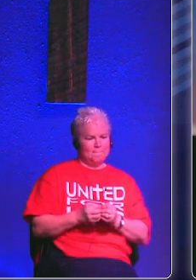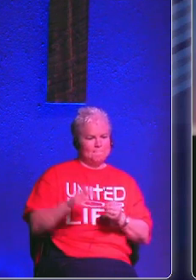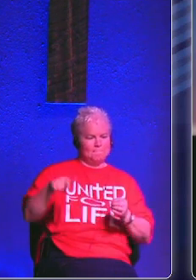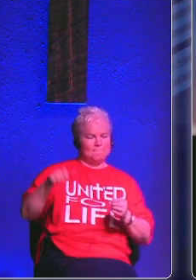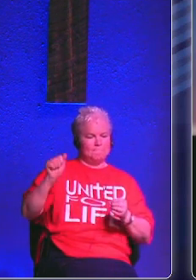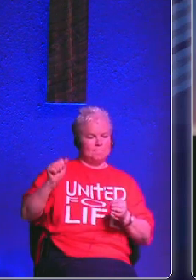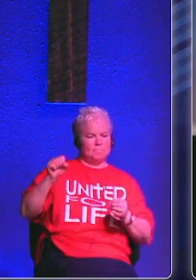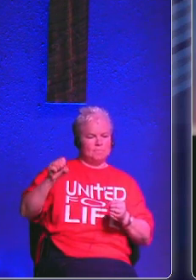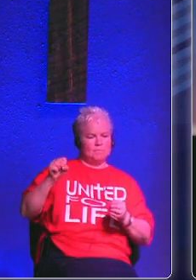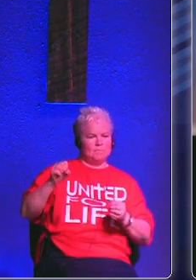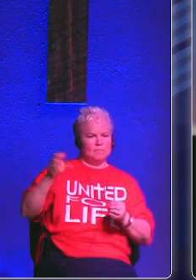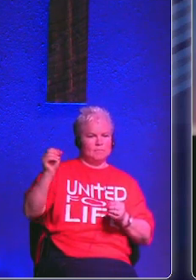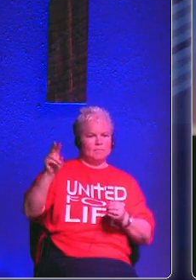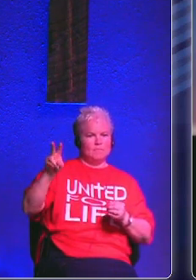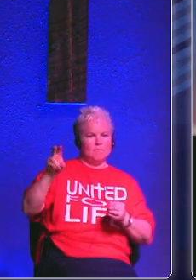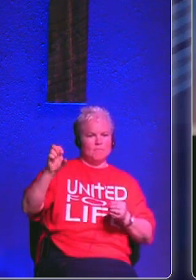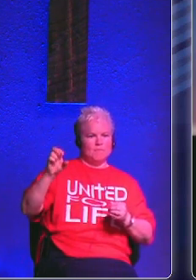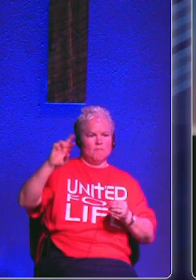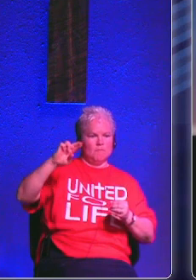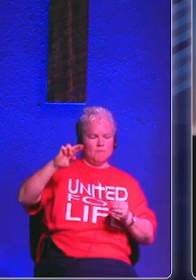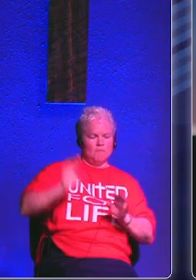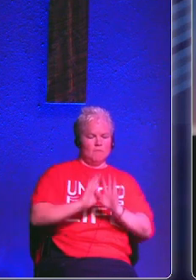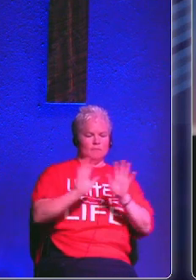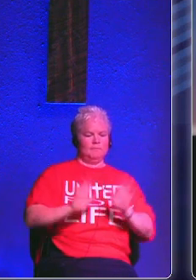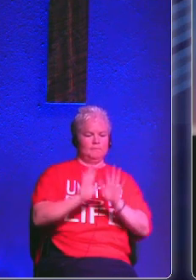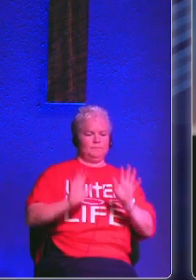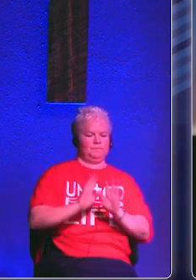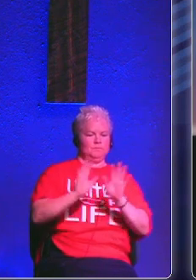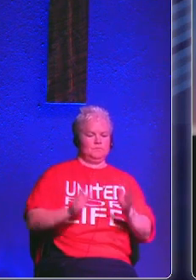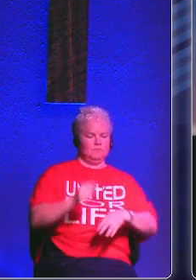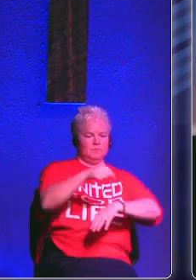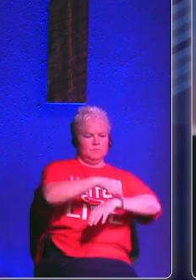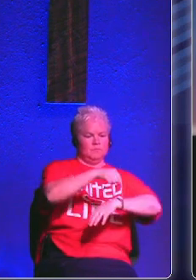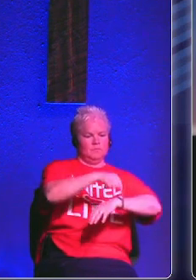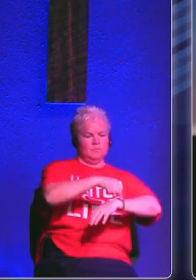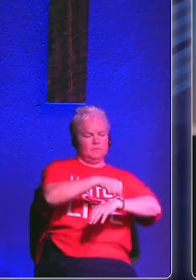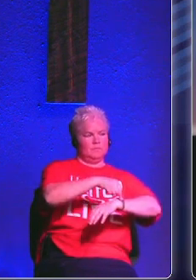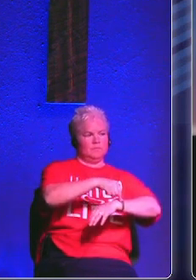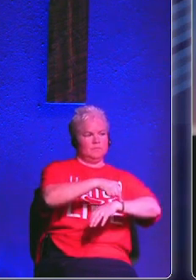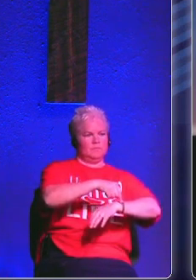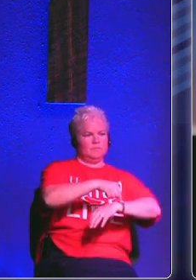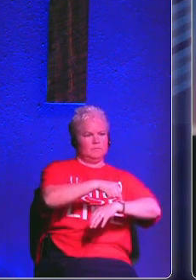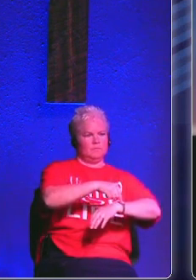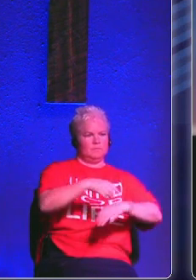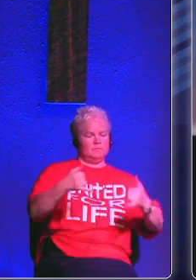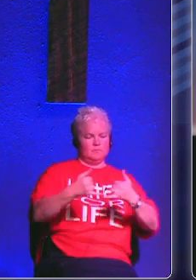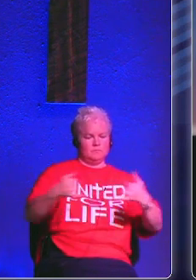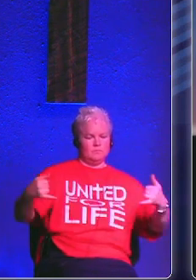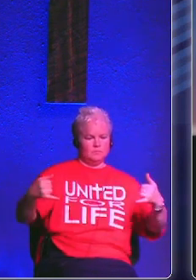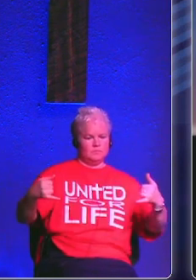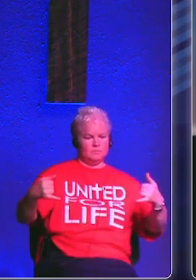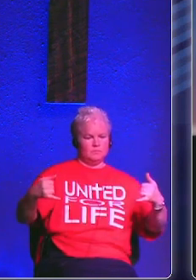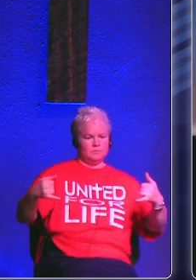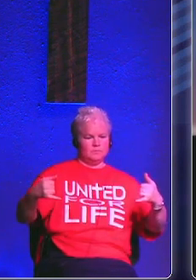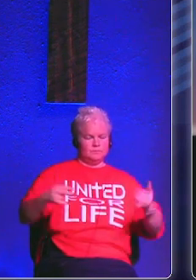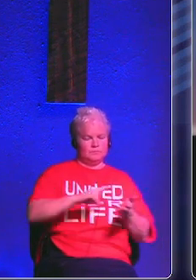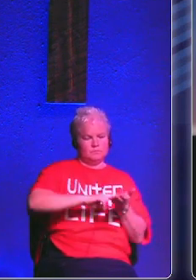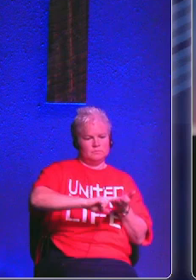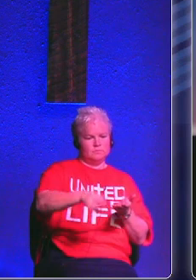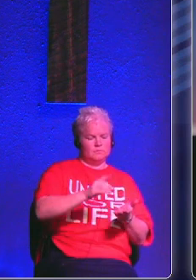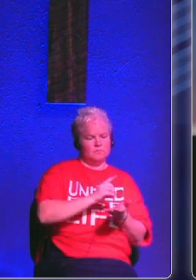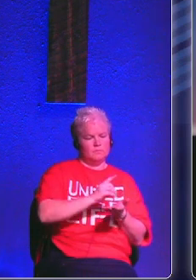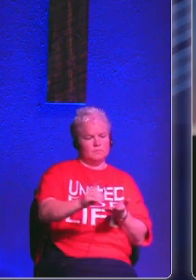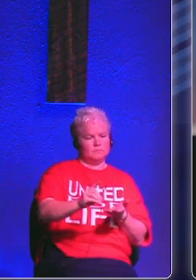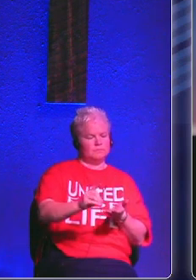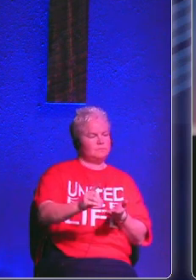Passover Sunday, we're going to be looking at really maybe a timeline of what's going on in the time of Holy Week